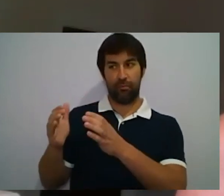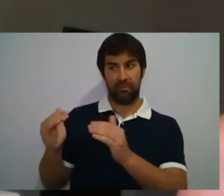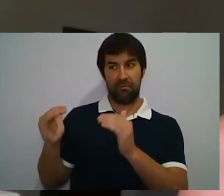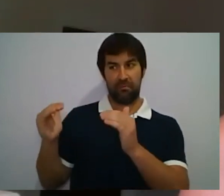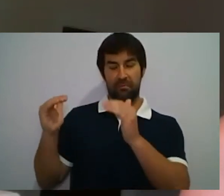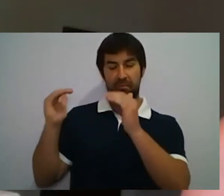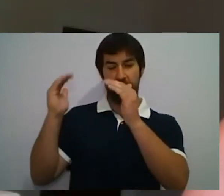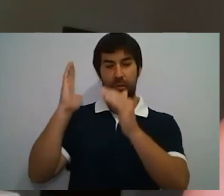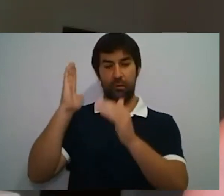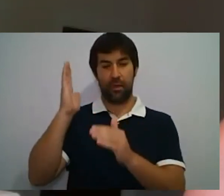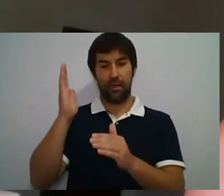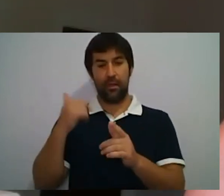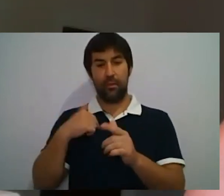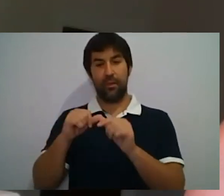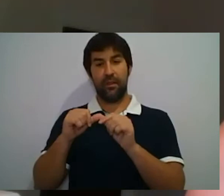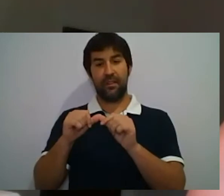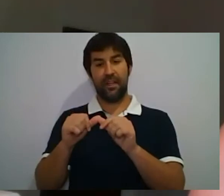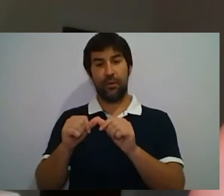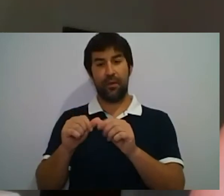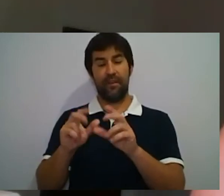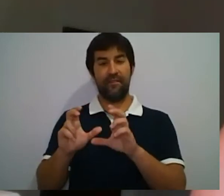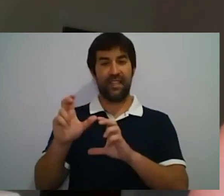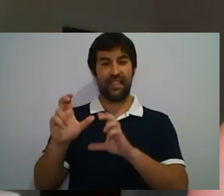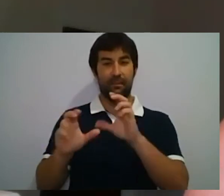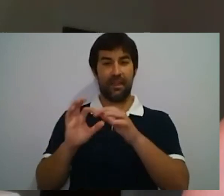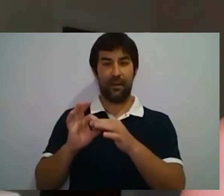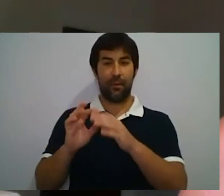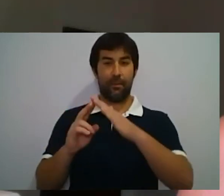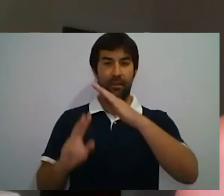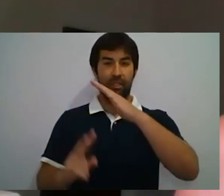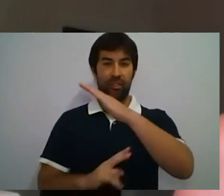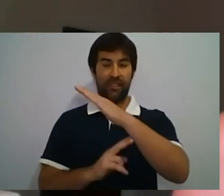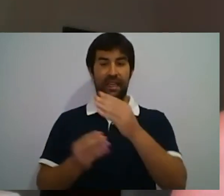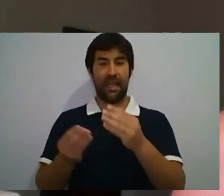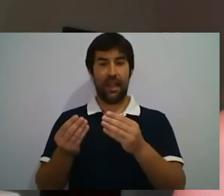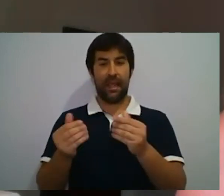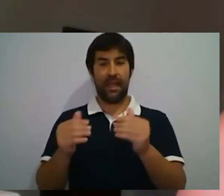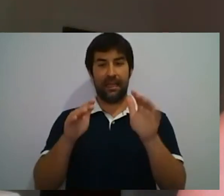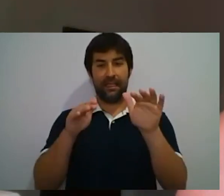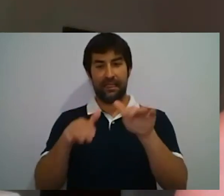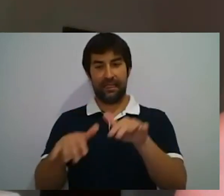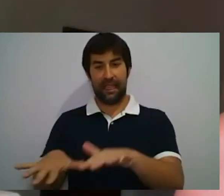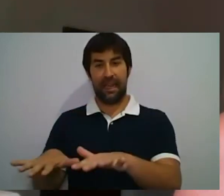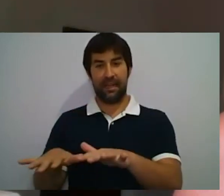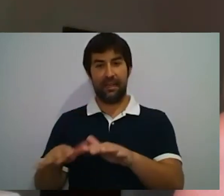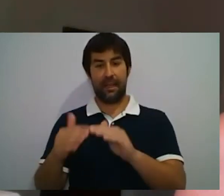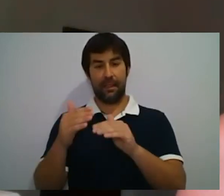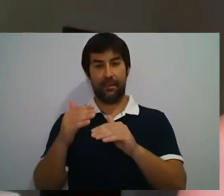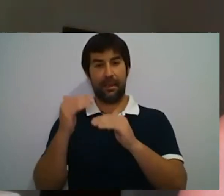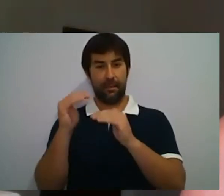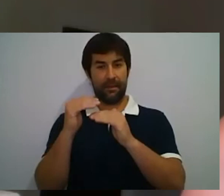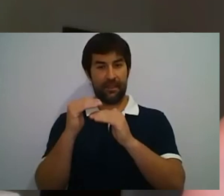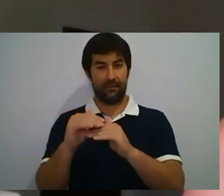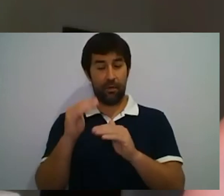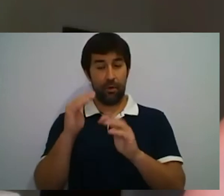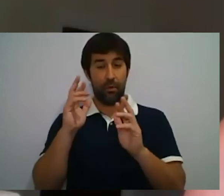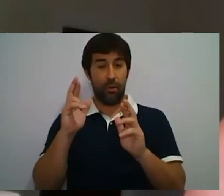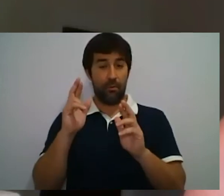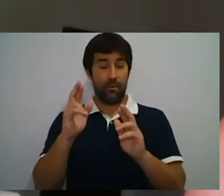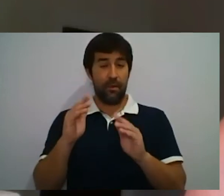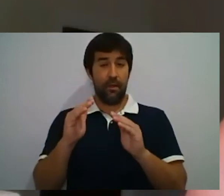sources cover about 95% of the cost. And the local budget only needs to bear 5% of the cost. So these are